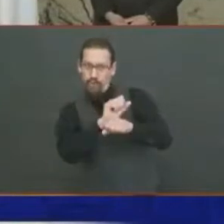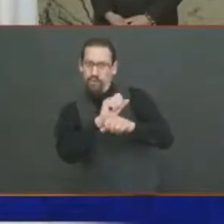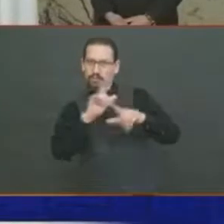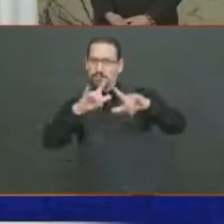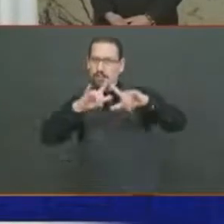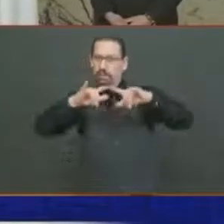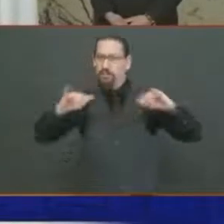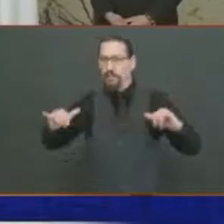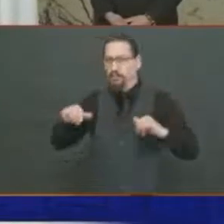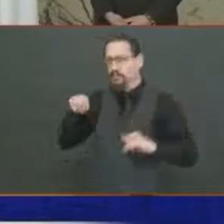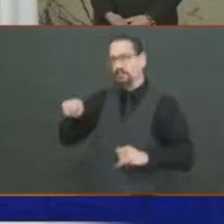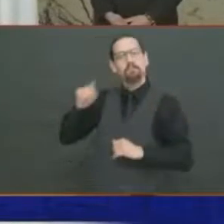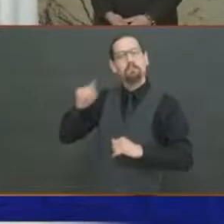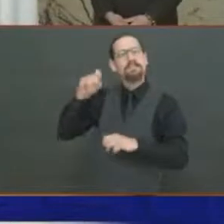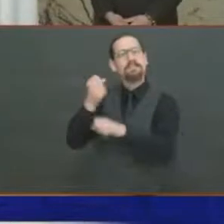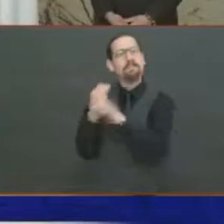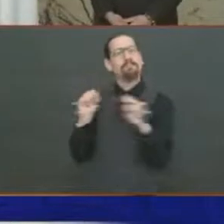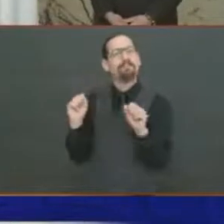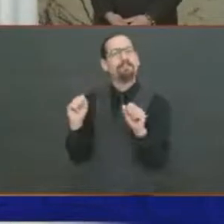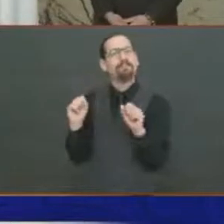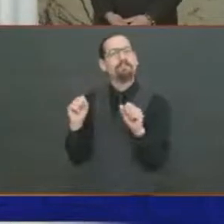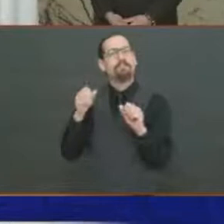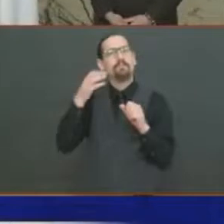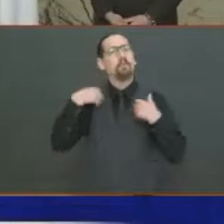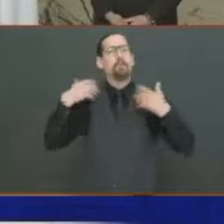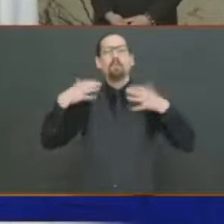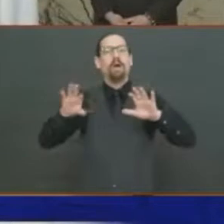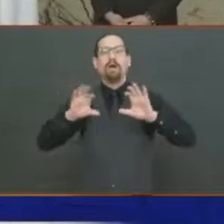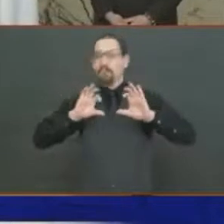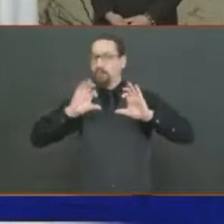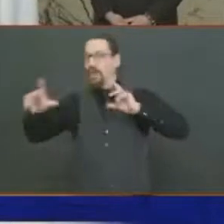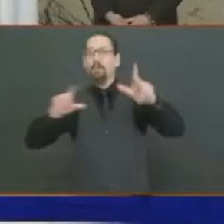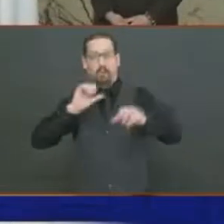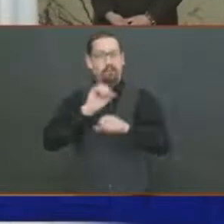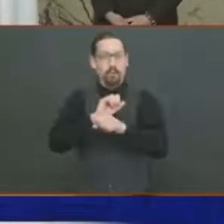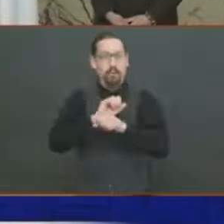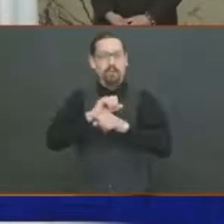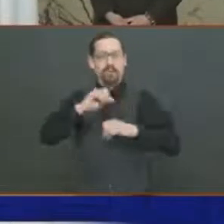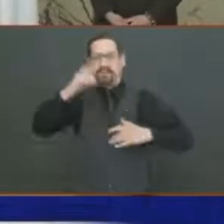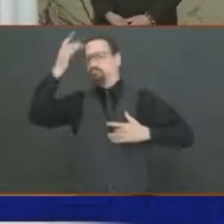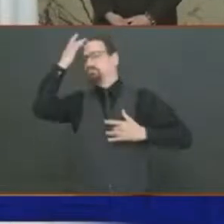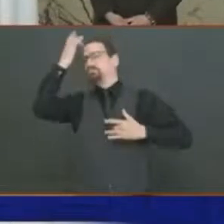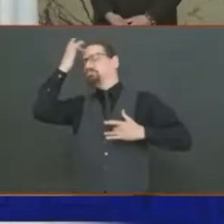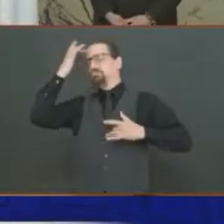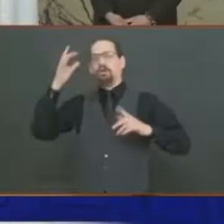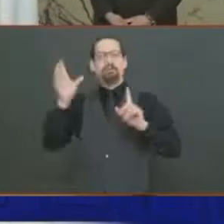to go backwards to where we've just come from, which is shutting down our economy.